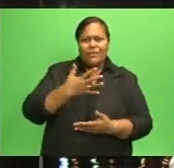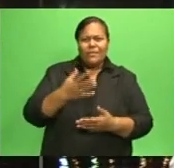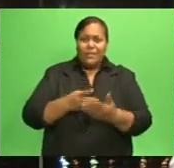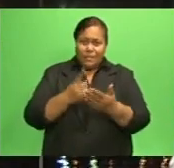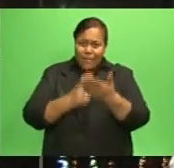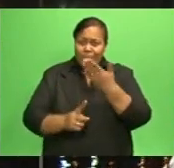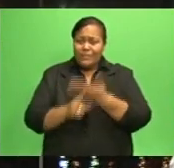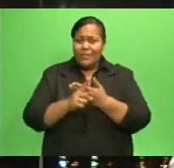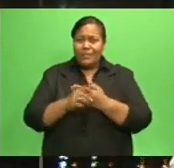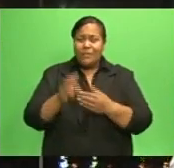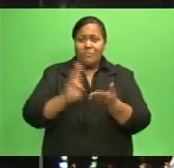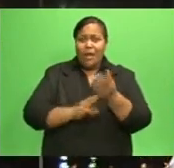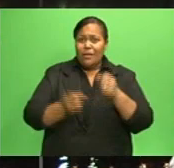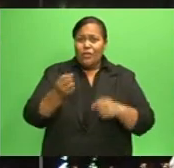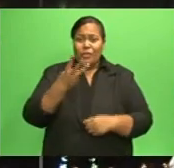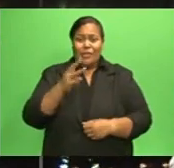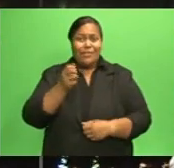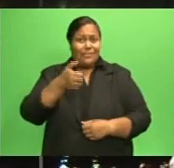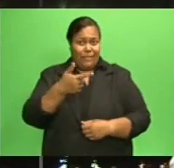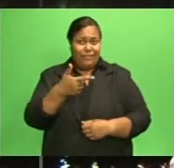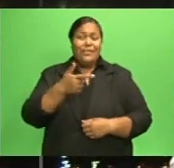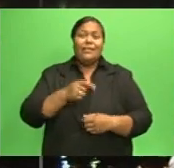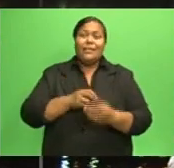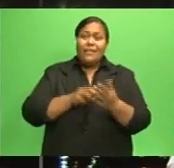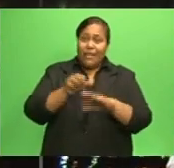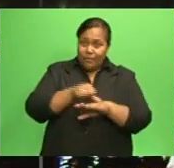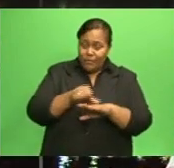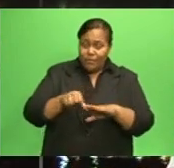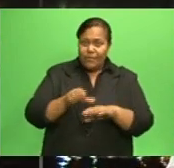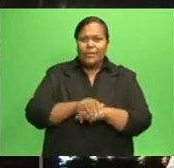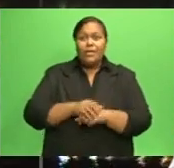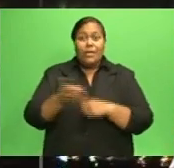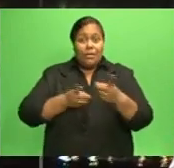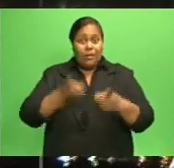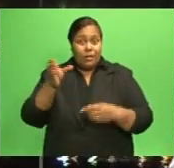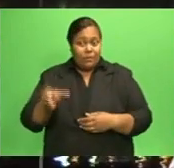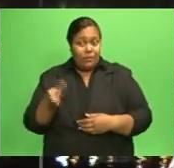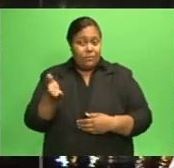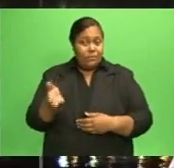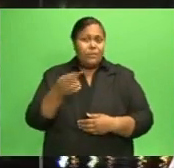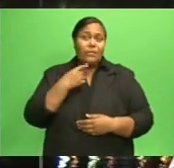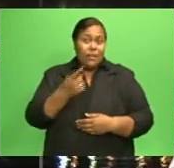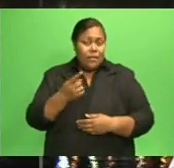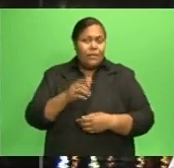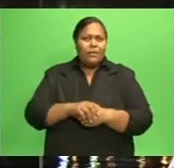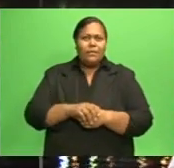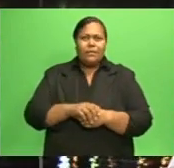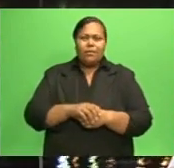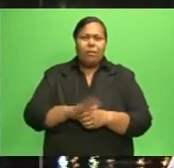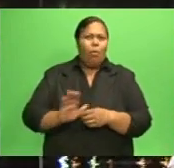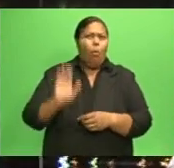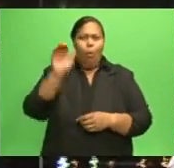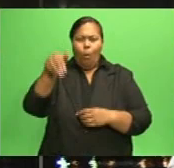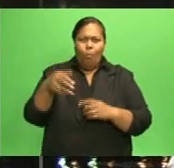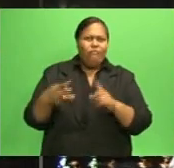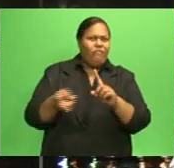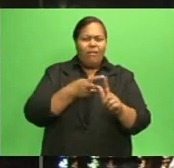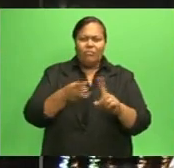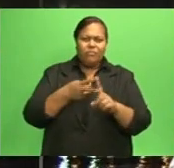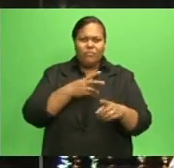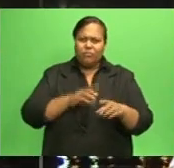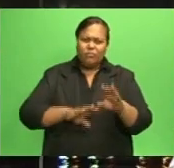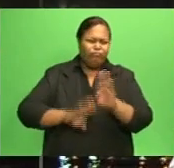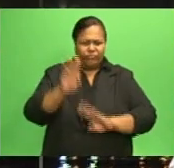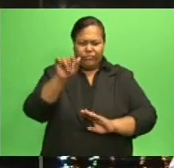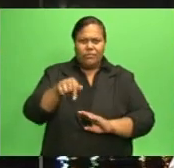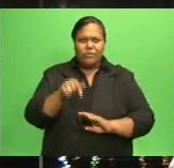and 37 in April. Director Shaheen Ali says domestic violence incidents spiked in those months as Fiji went into lockdown